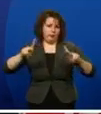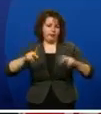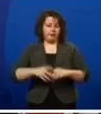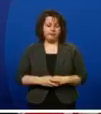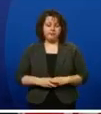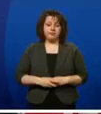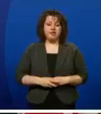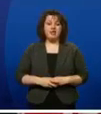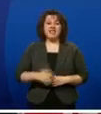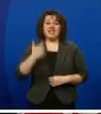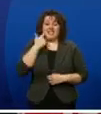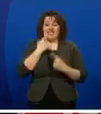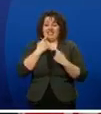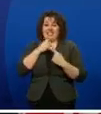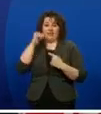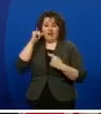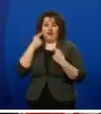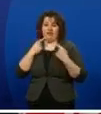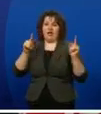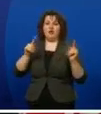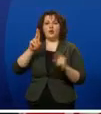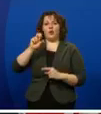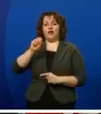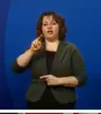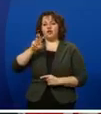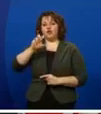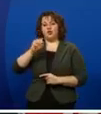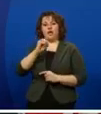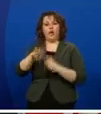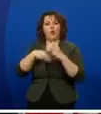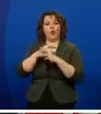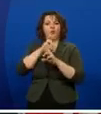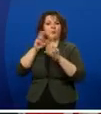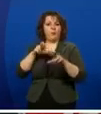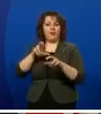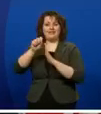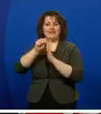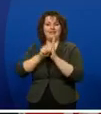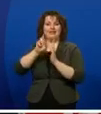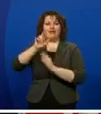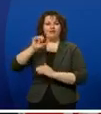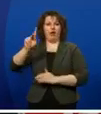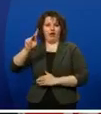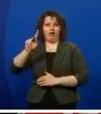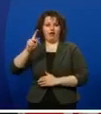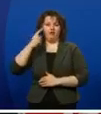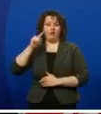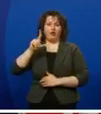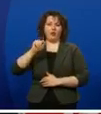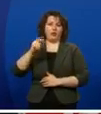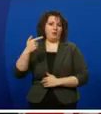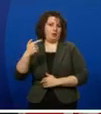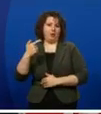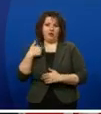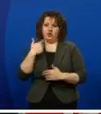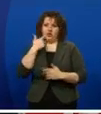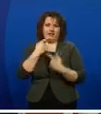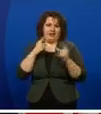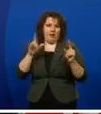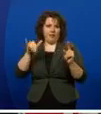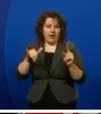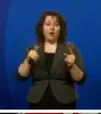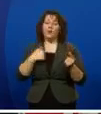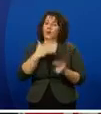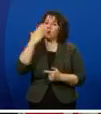As announced just yesterday in the U.S. News & World Report state rankings for 2021. So even though we already knew